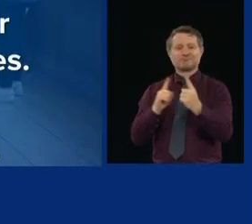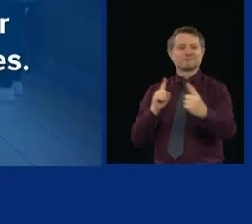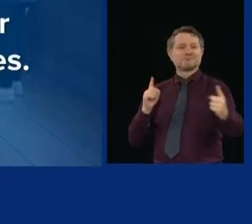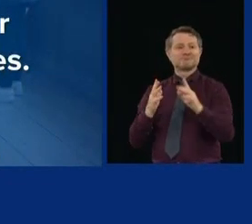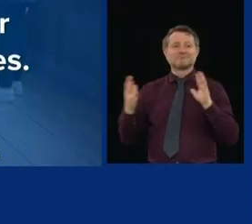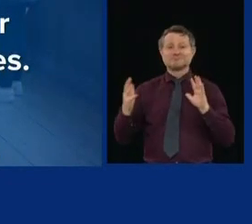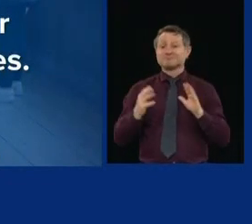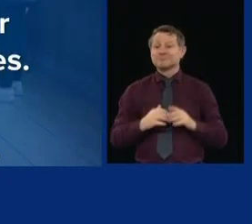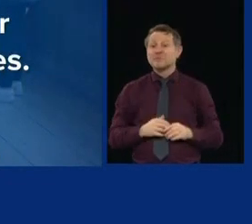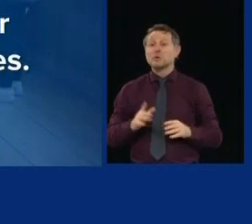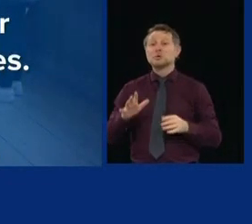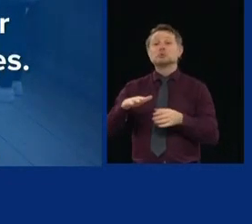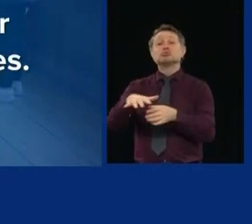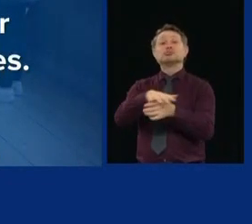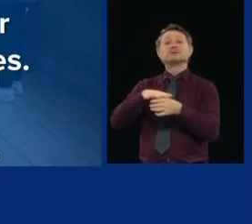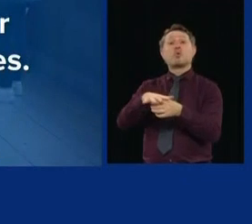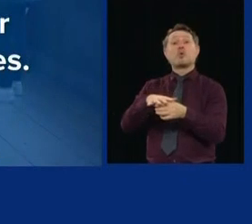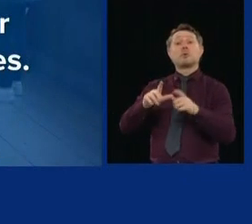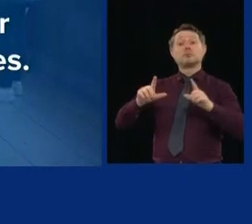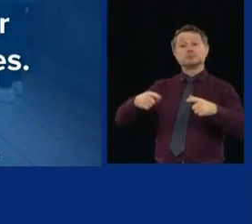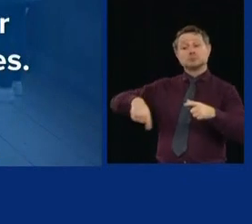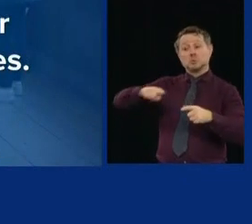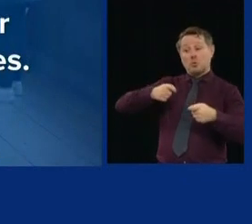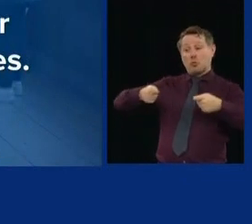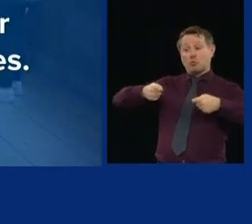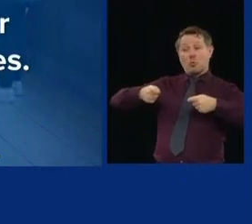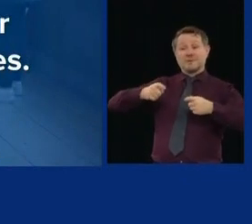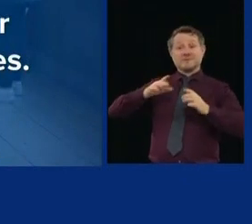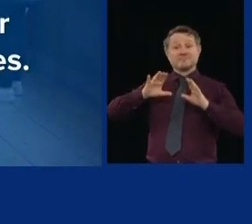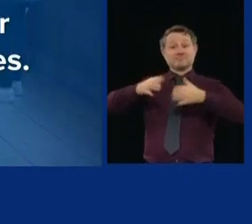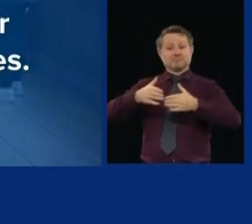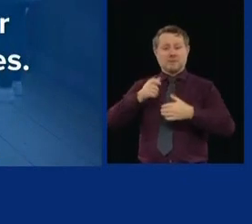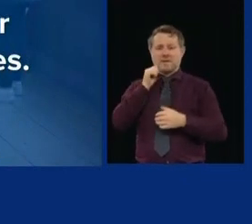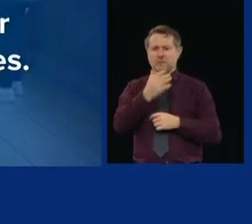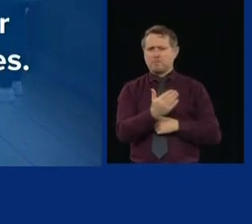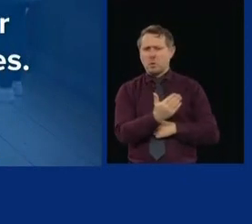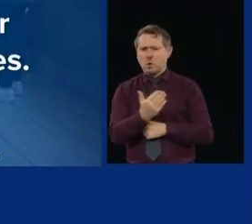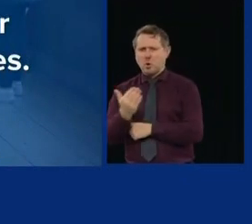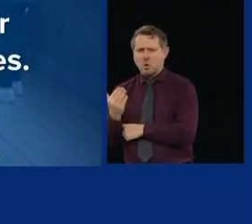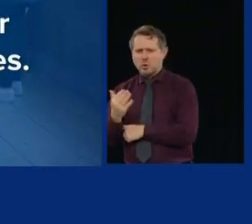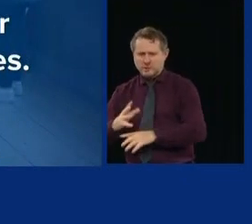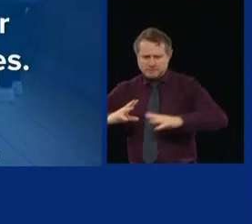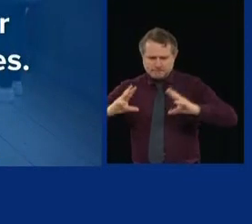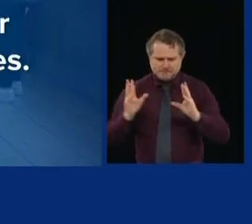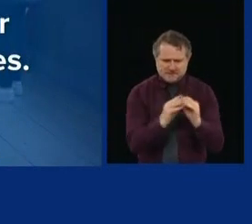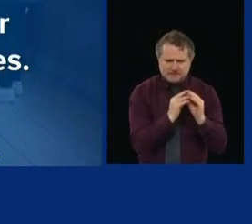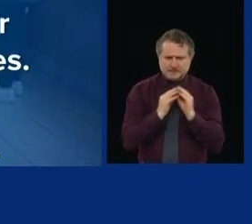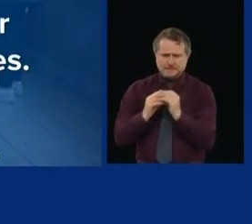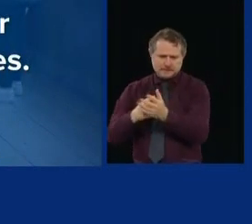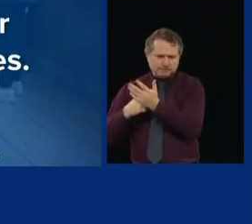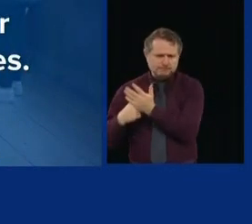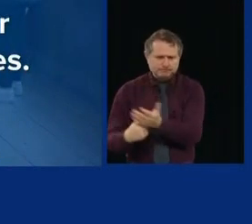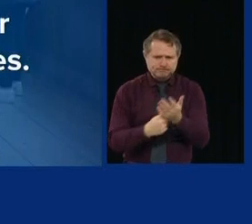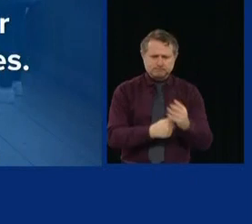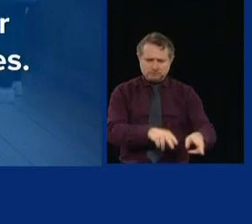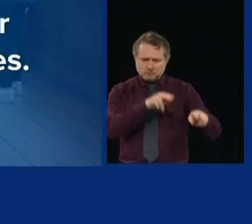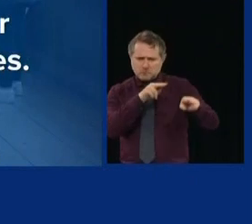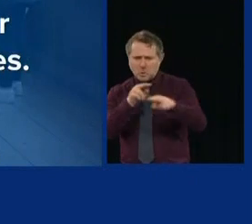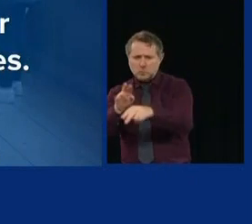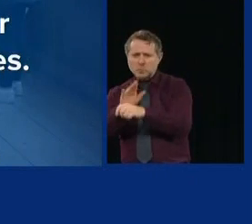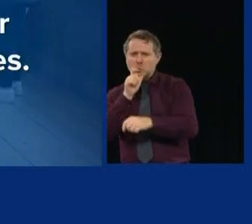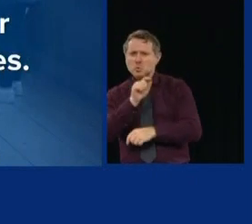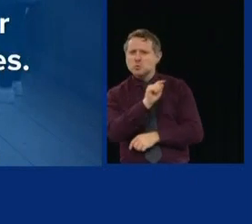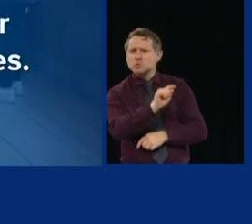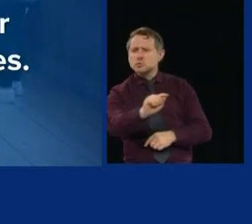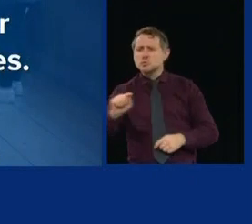a daily morning meeting where they review and monitor the infection, testing, and hospitalization